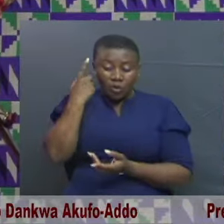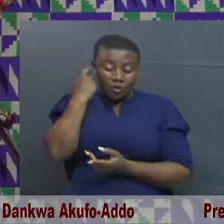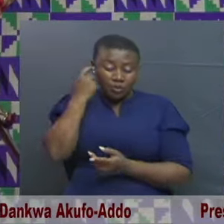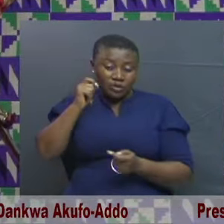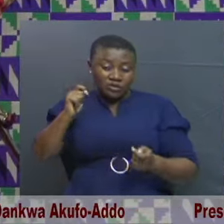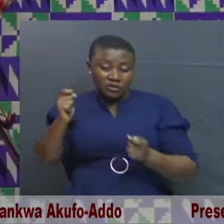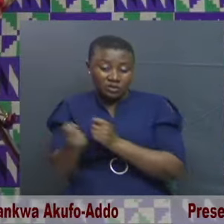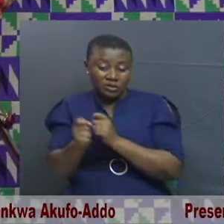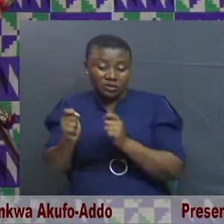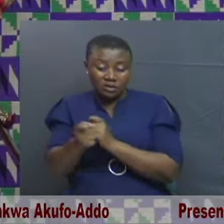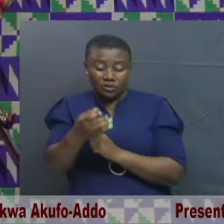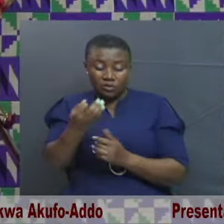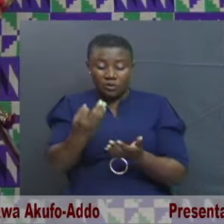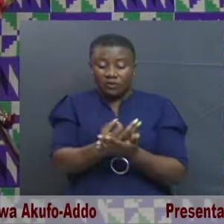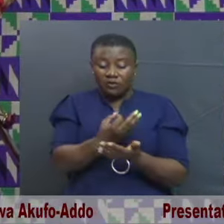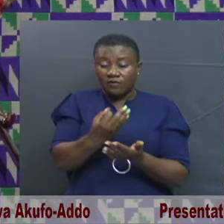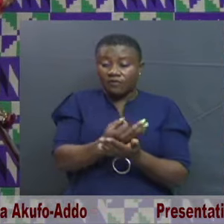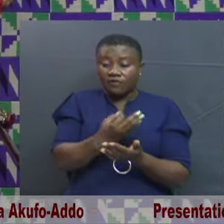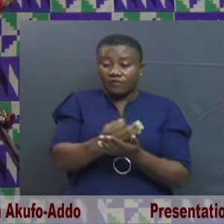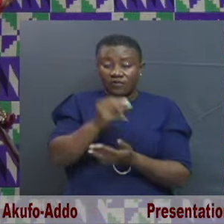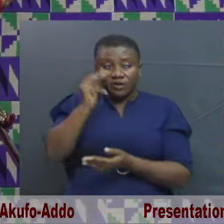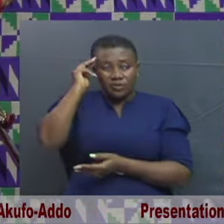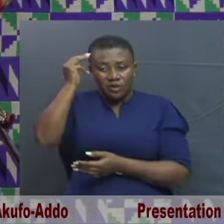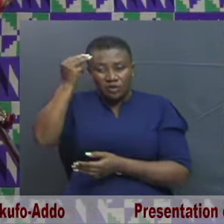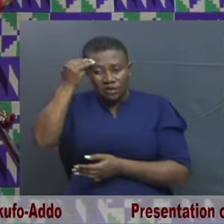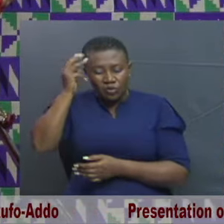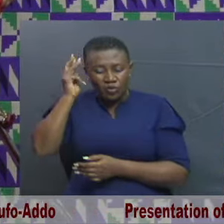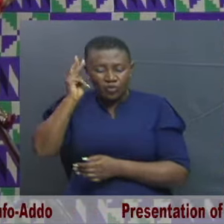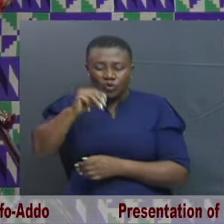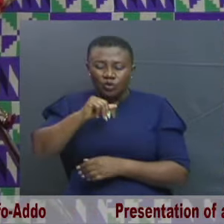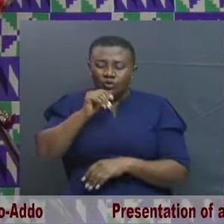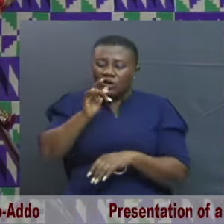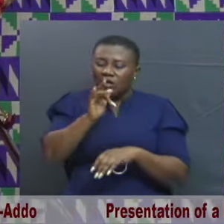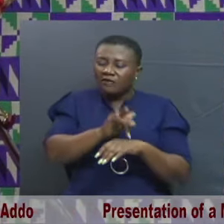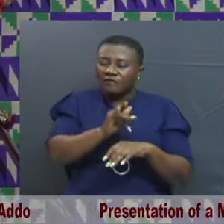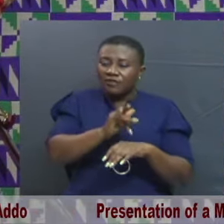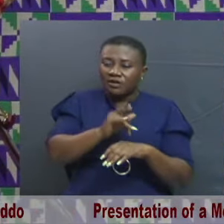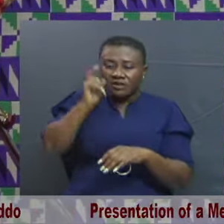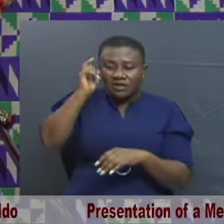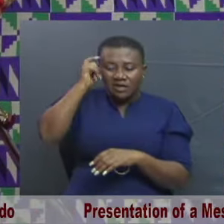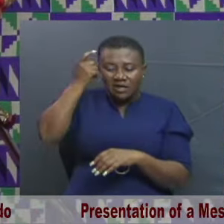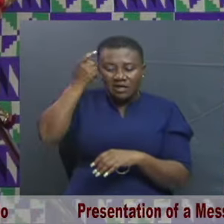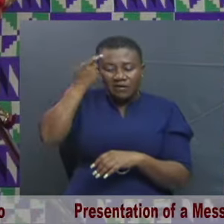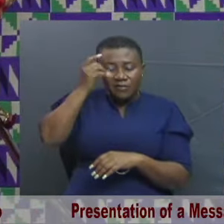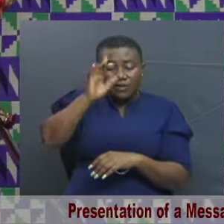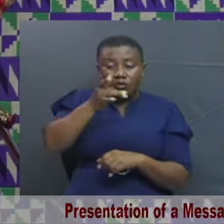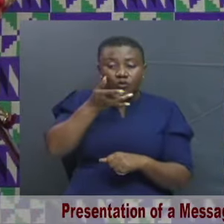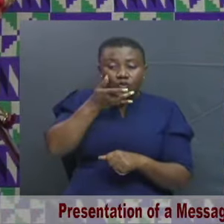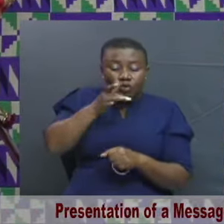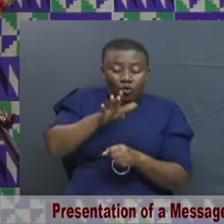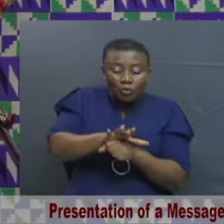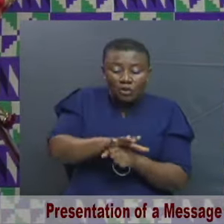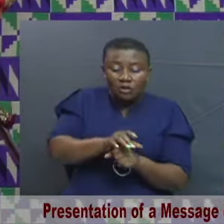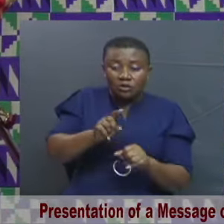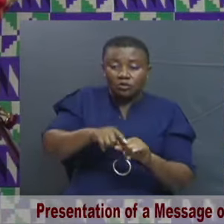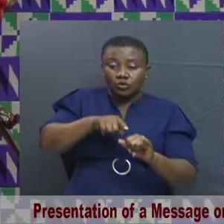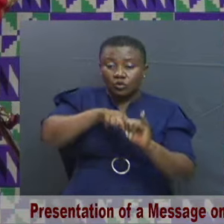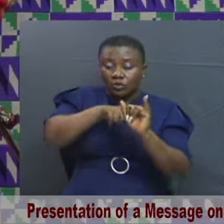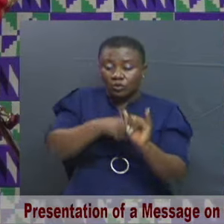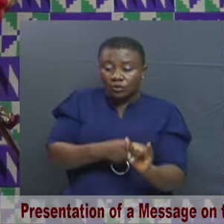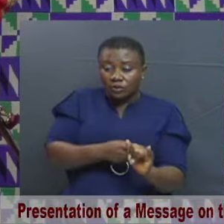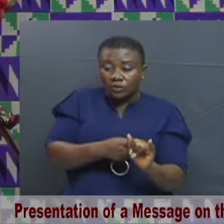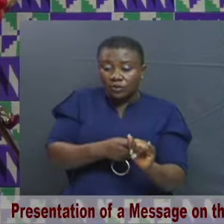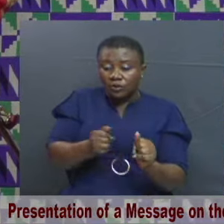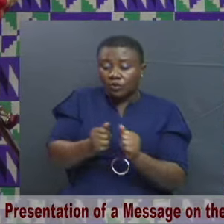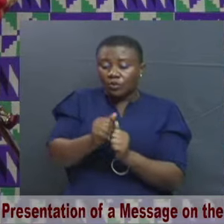finance ministry will not affect government's determin commitment to implementing the terms agreed with the